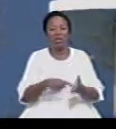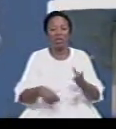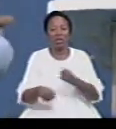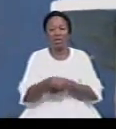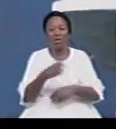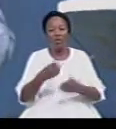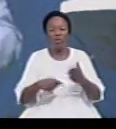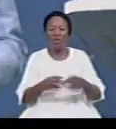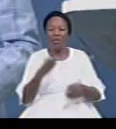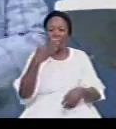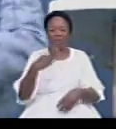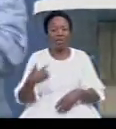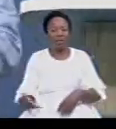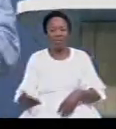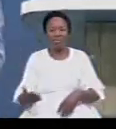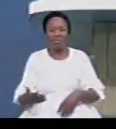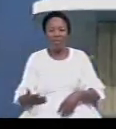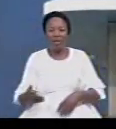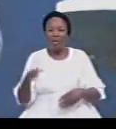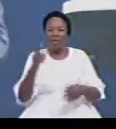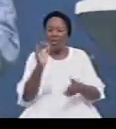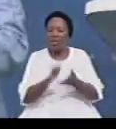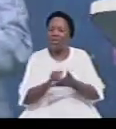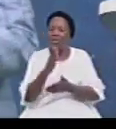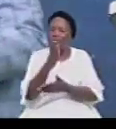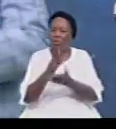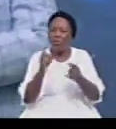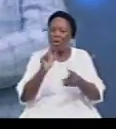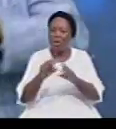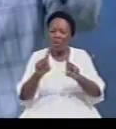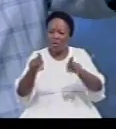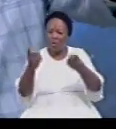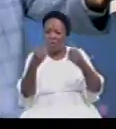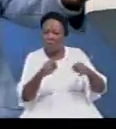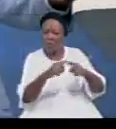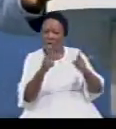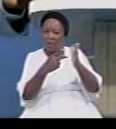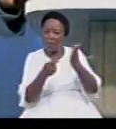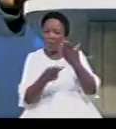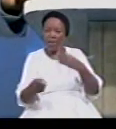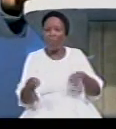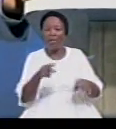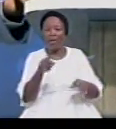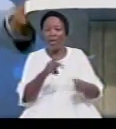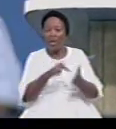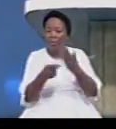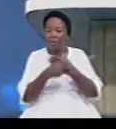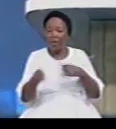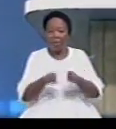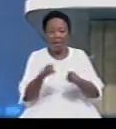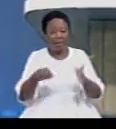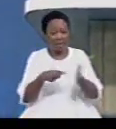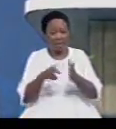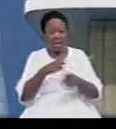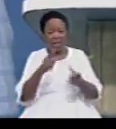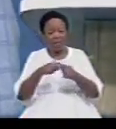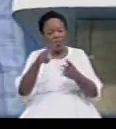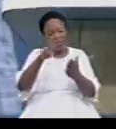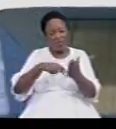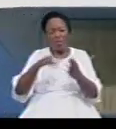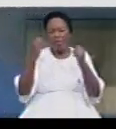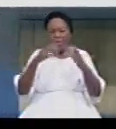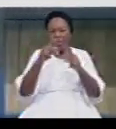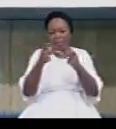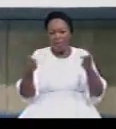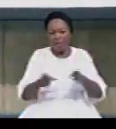that somebody can attend a crusade and we read so many verses of the Bible, and